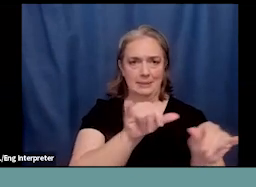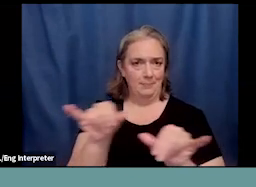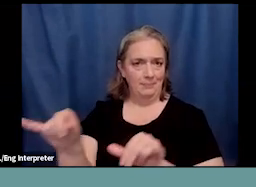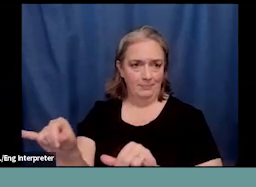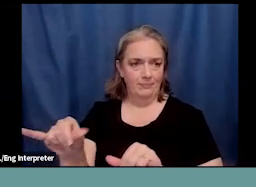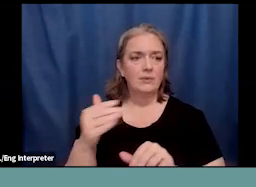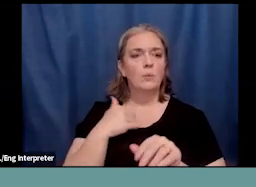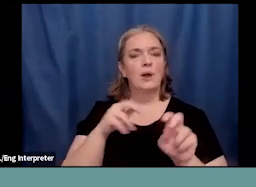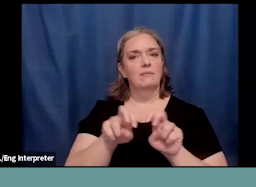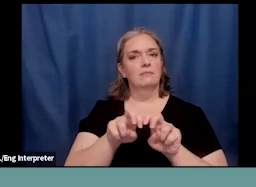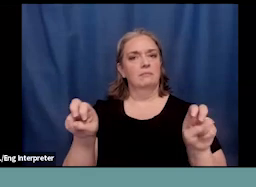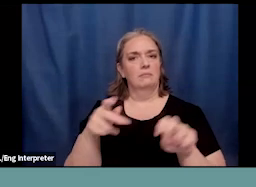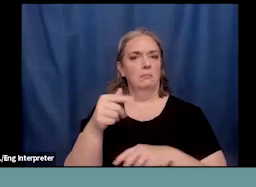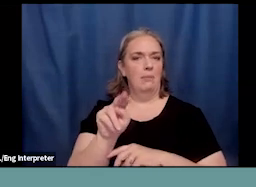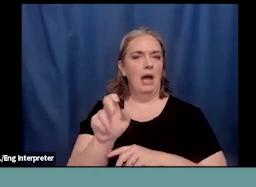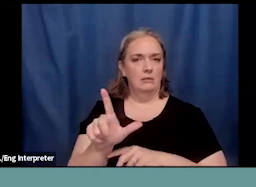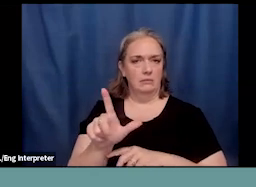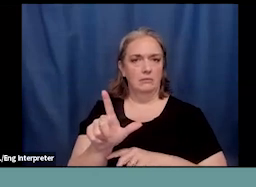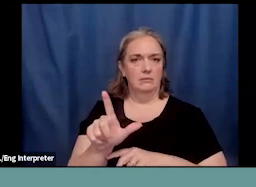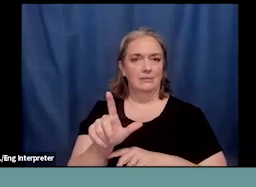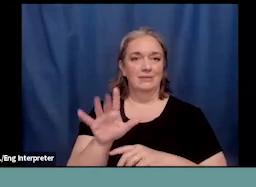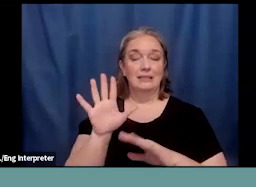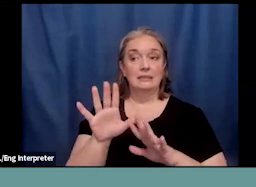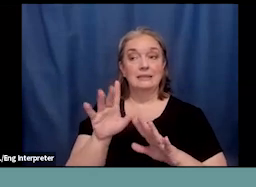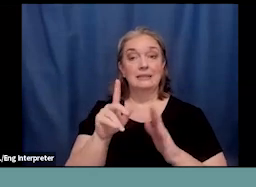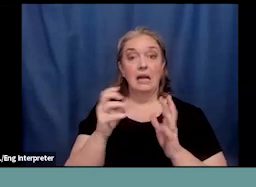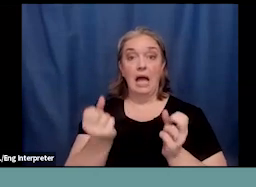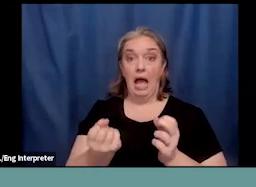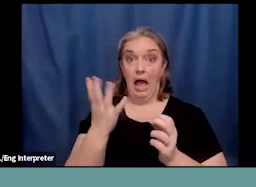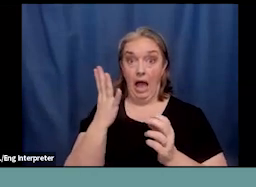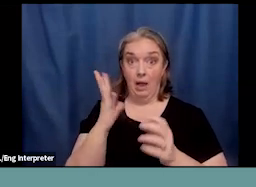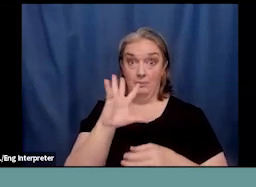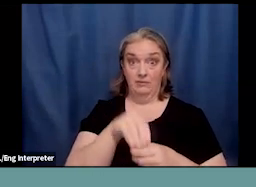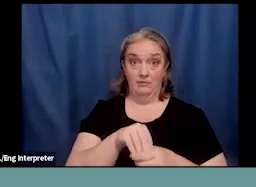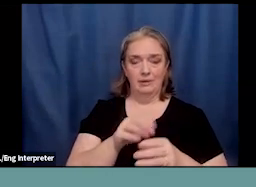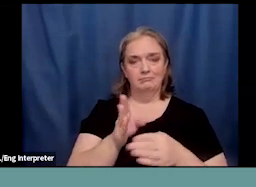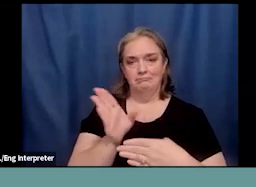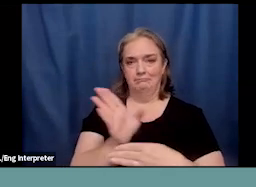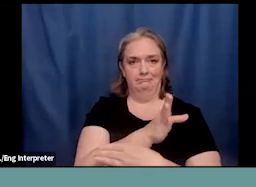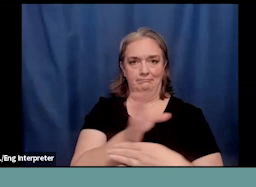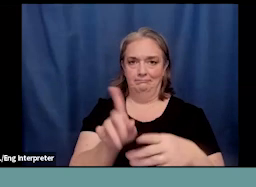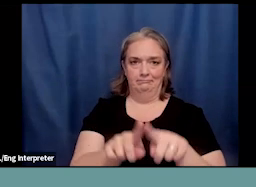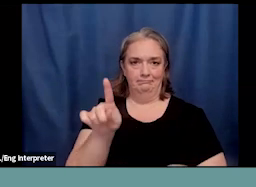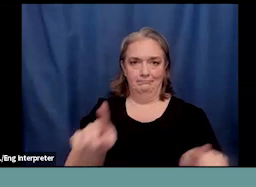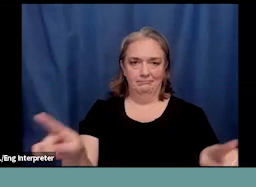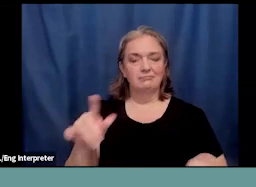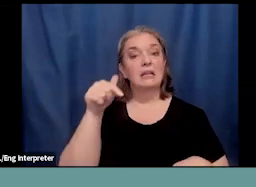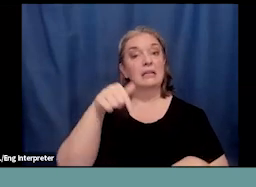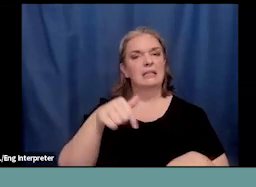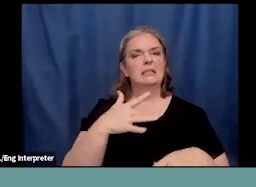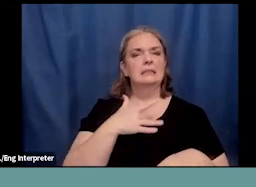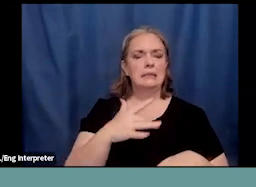review panel. And this review panel, while varied in size, I typically have between 5 and 7 individuals on